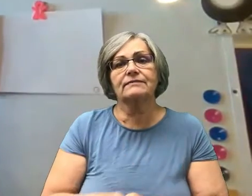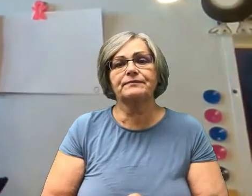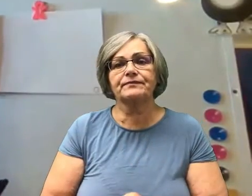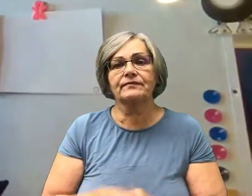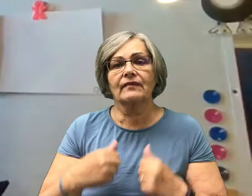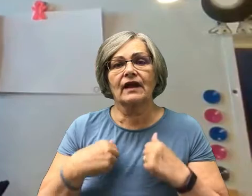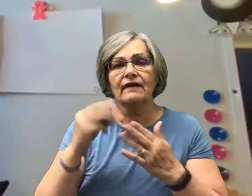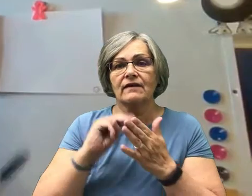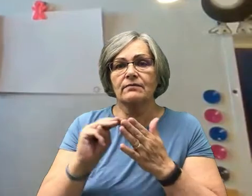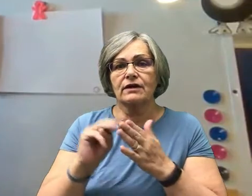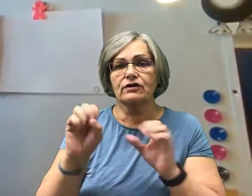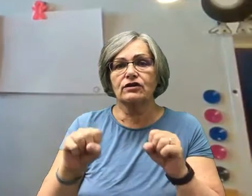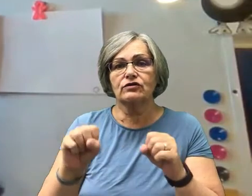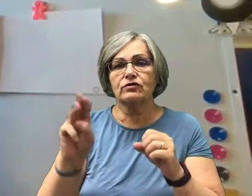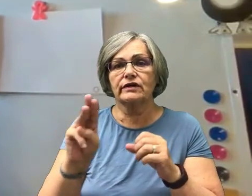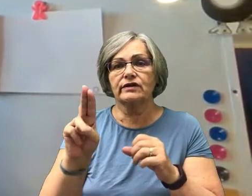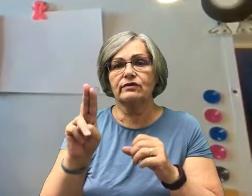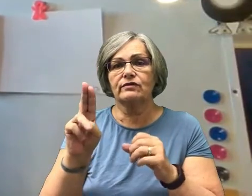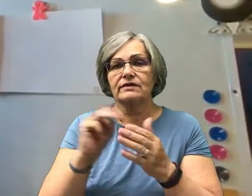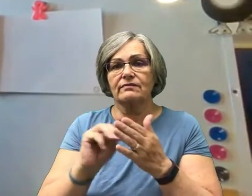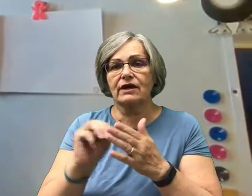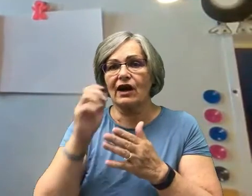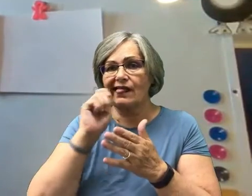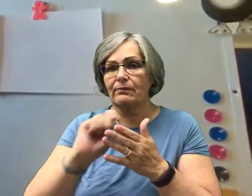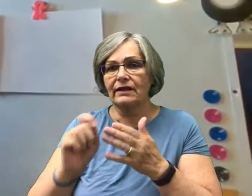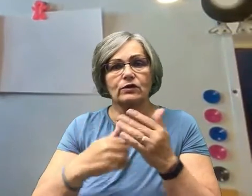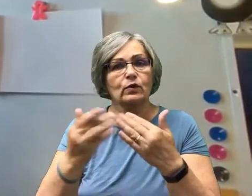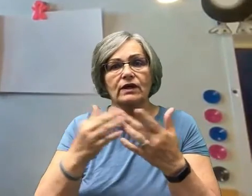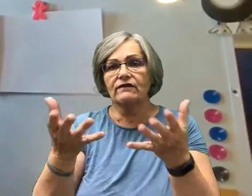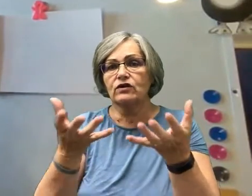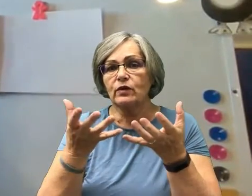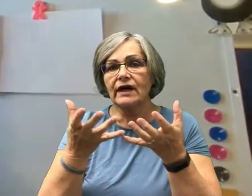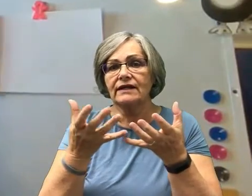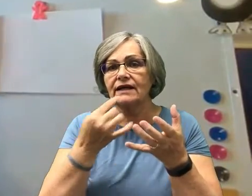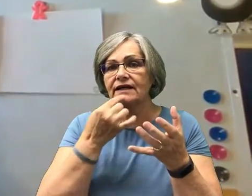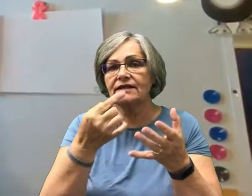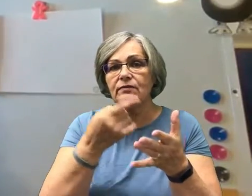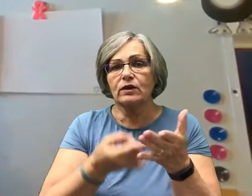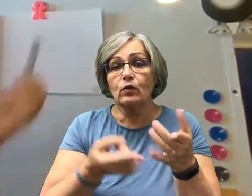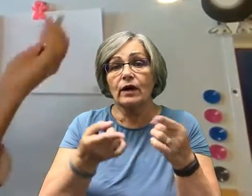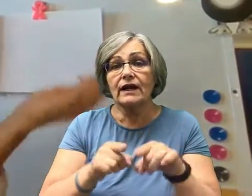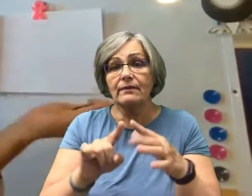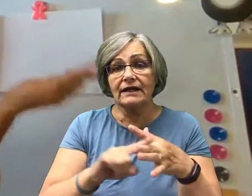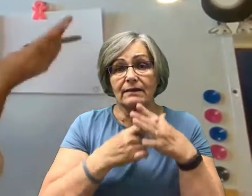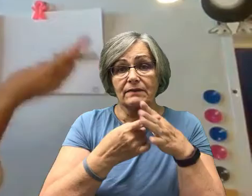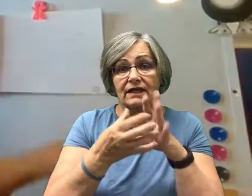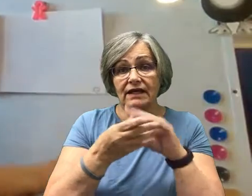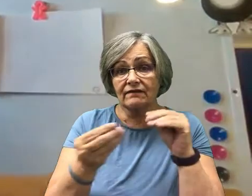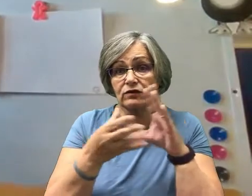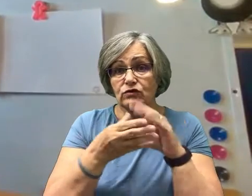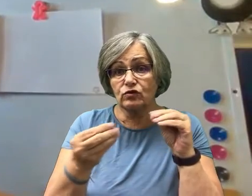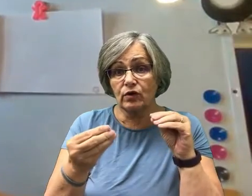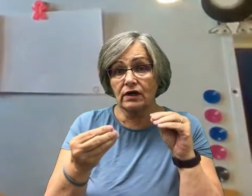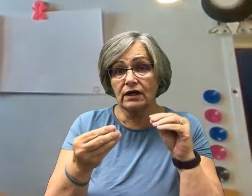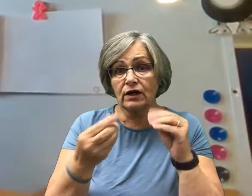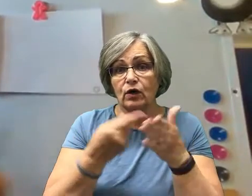personal narrative. So I have a marker. You can use a marker or a pencil, and you're going to tell me what happened in the beginning